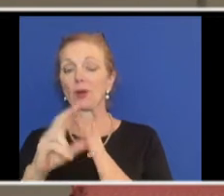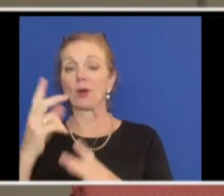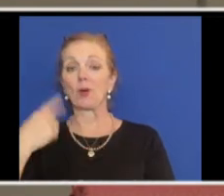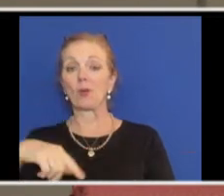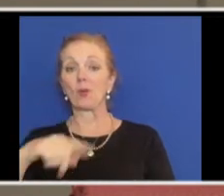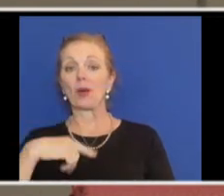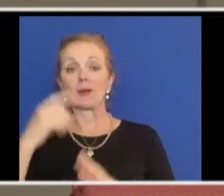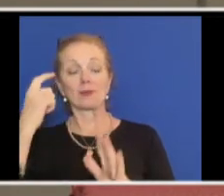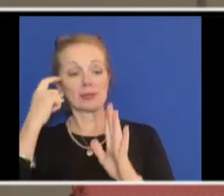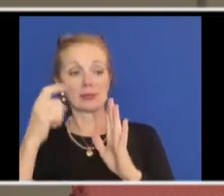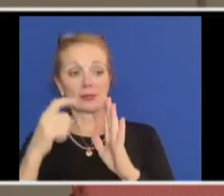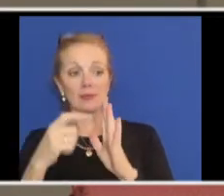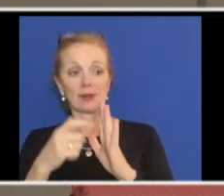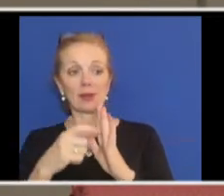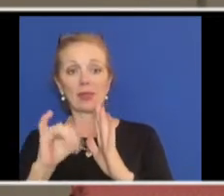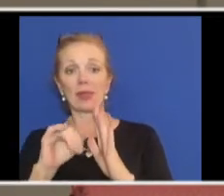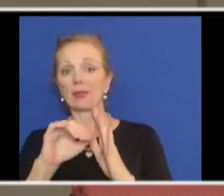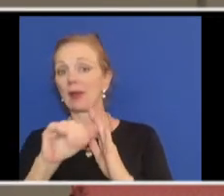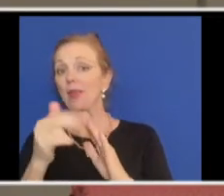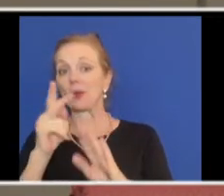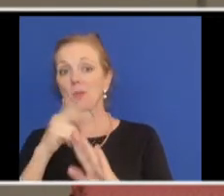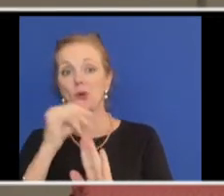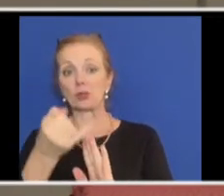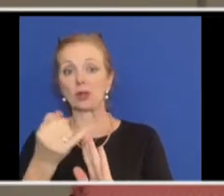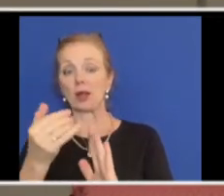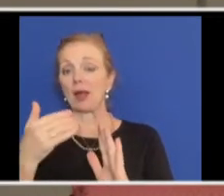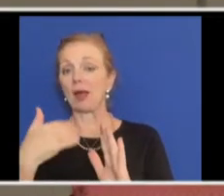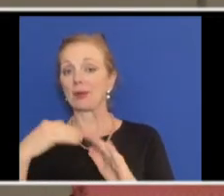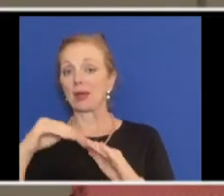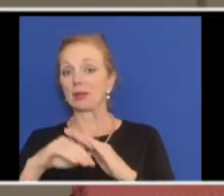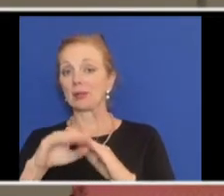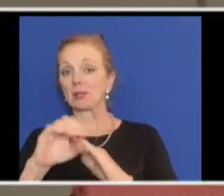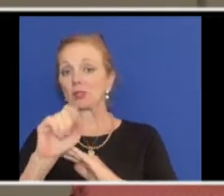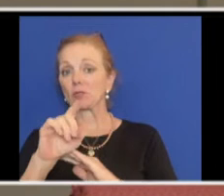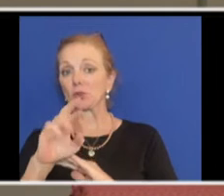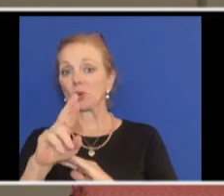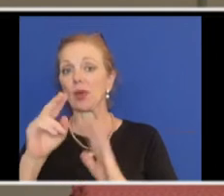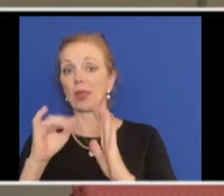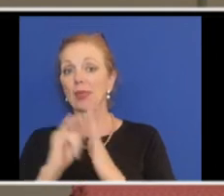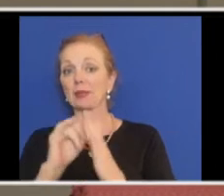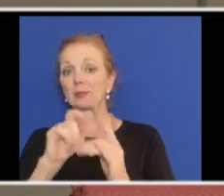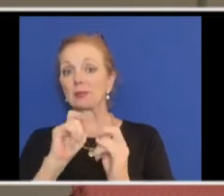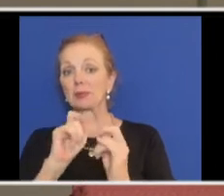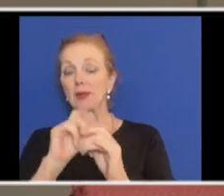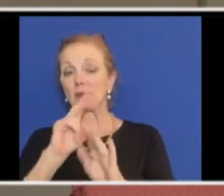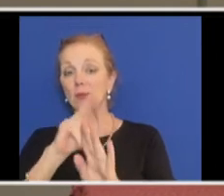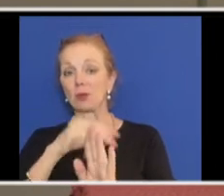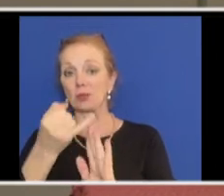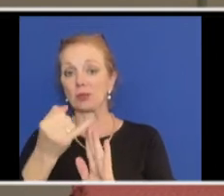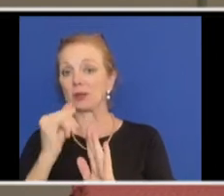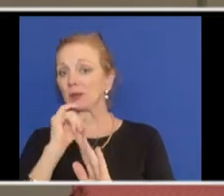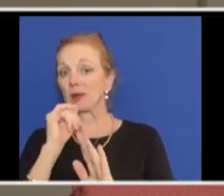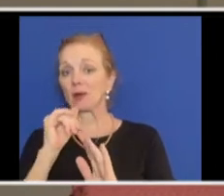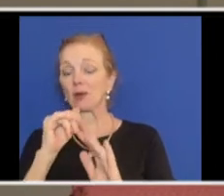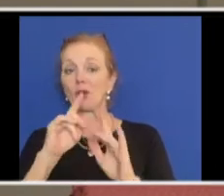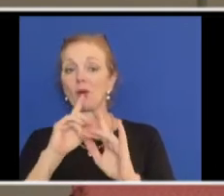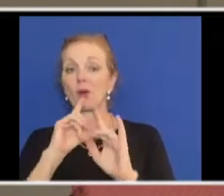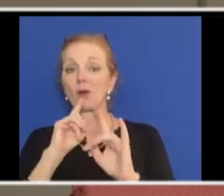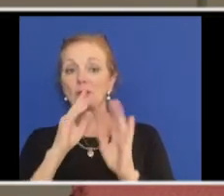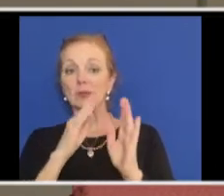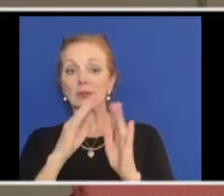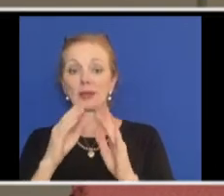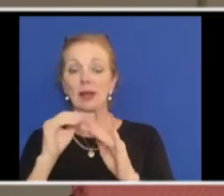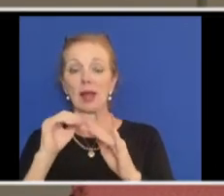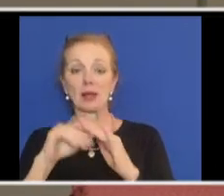have identified that the other projects have access to soar this particular project right now does it and in order for it to get